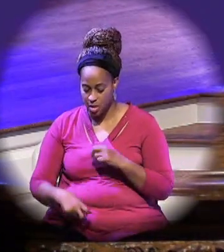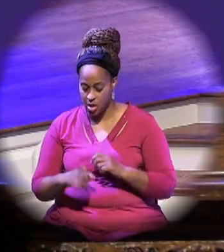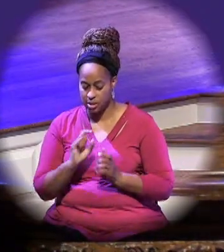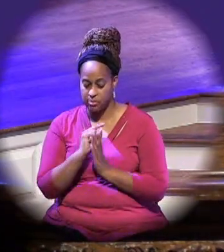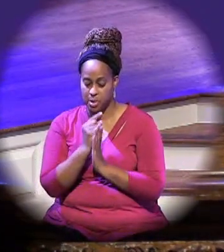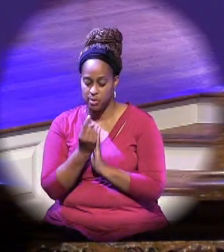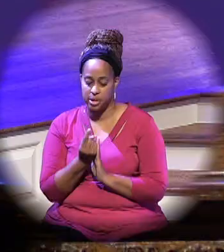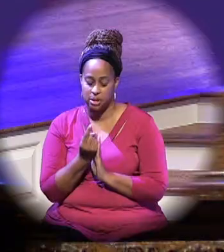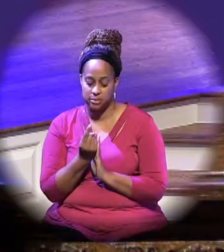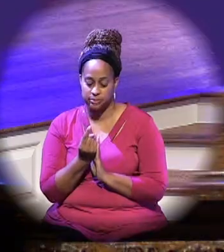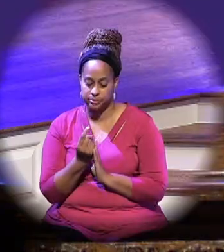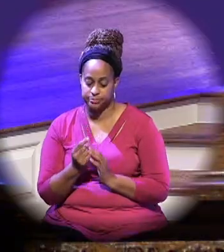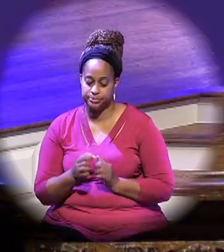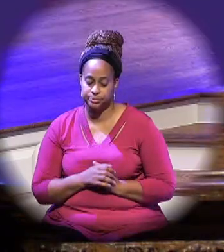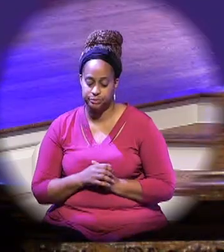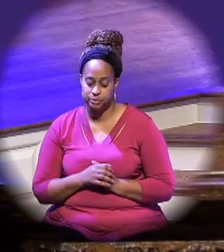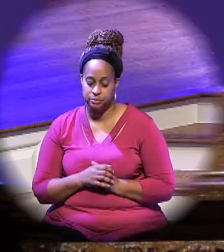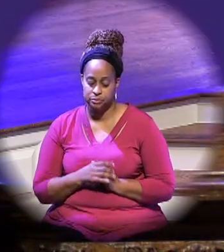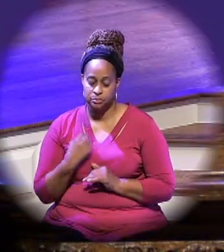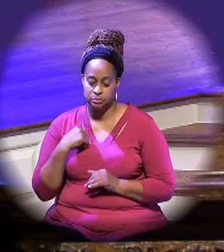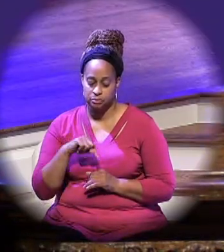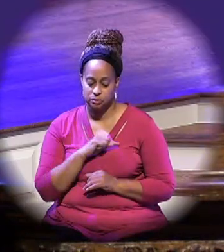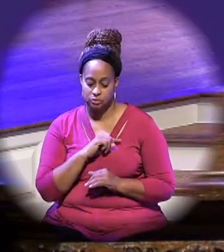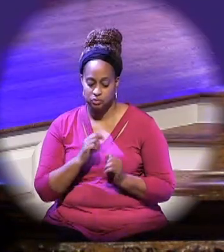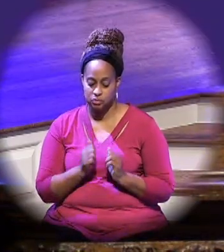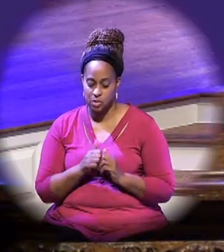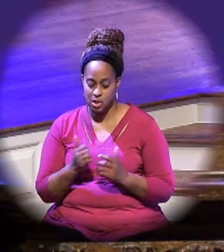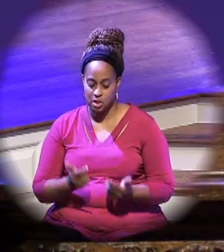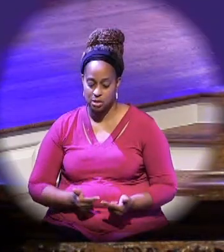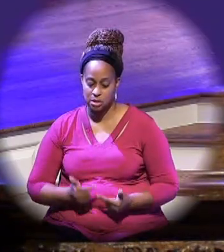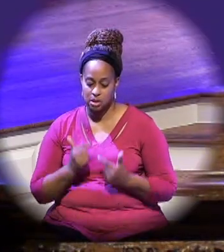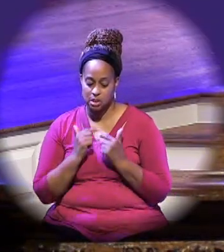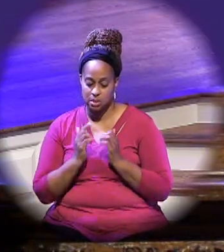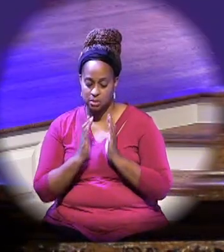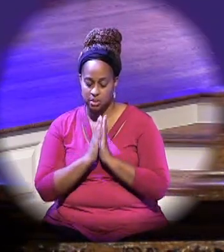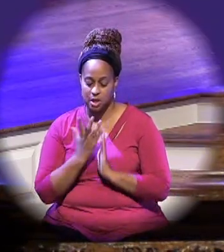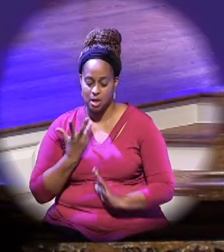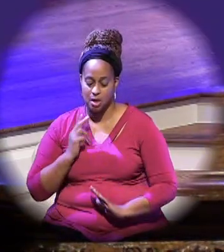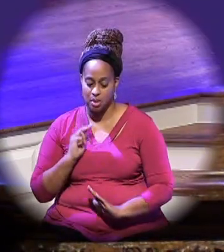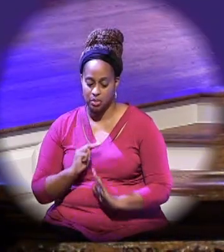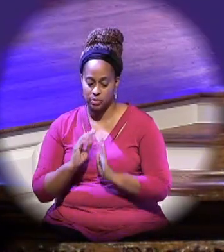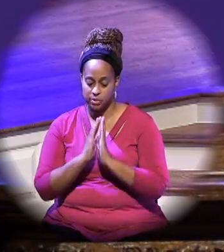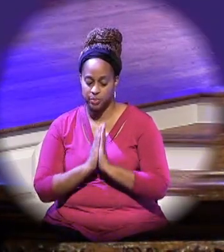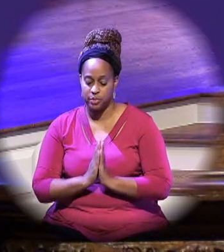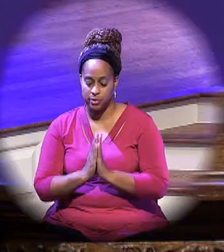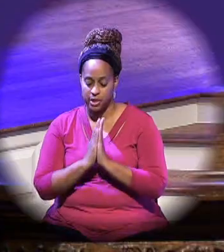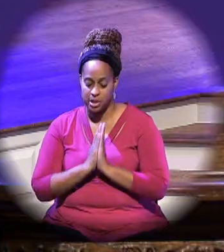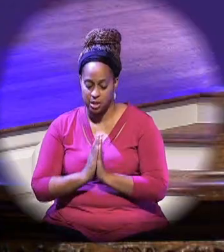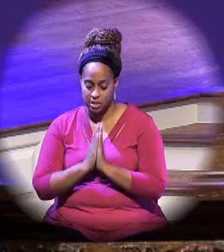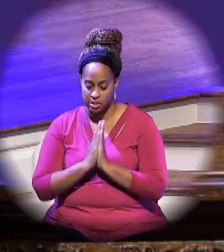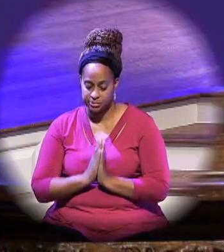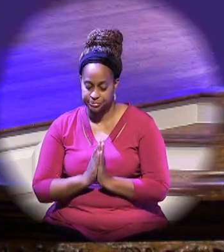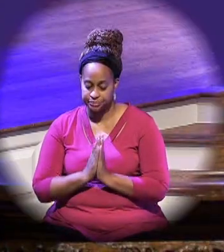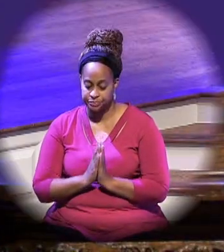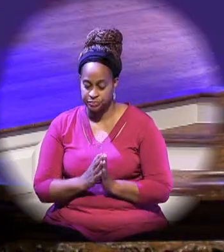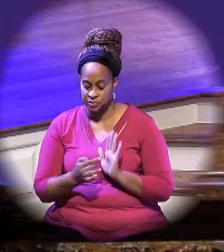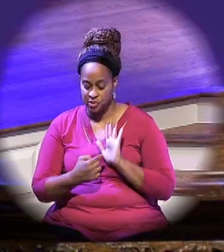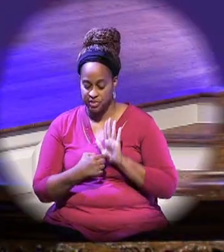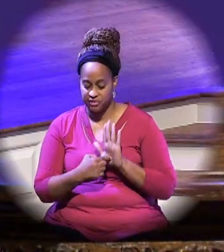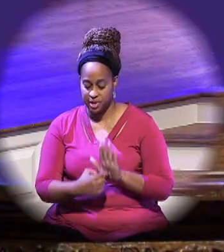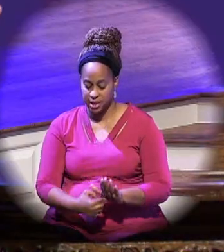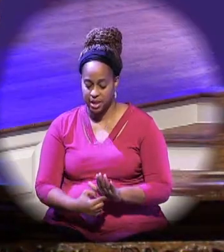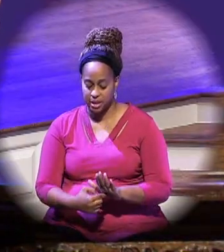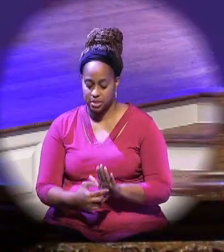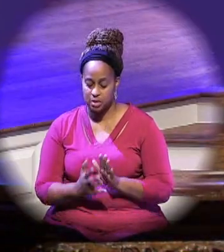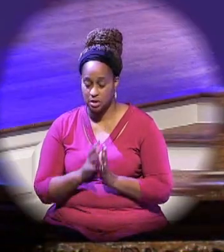moment, we, like Jonah, might craft our own prayer. Craft a prayer that reflects not